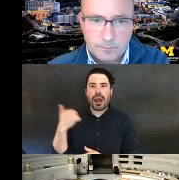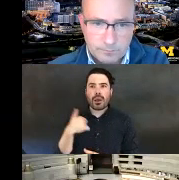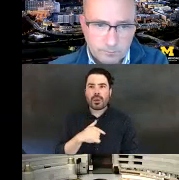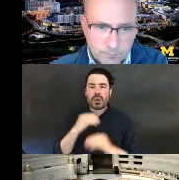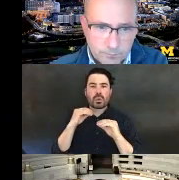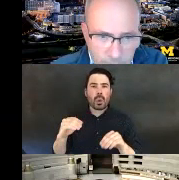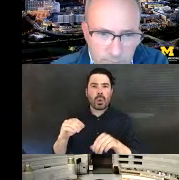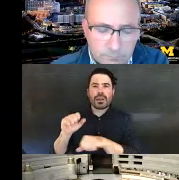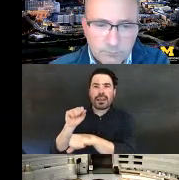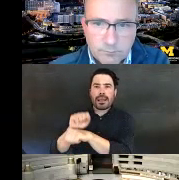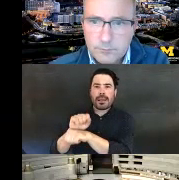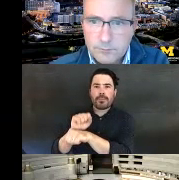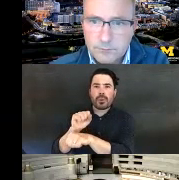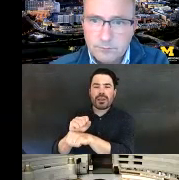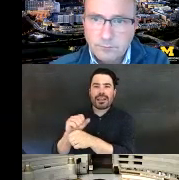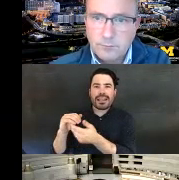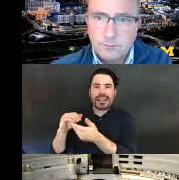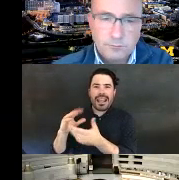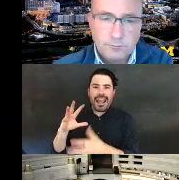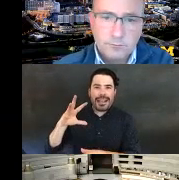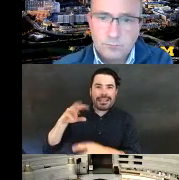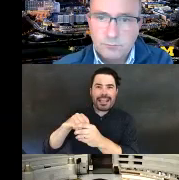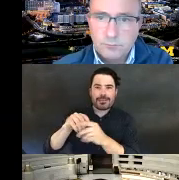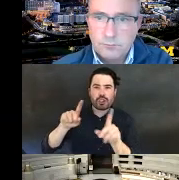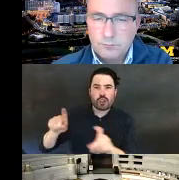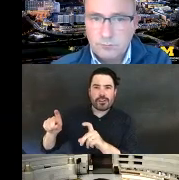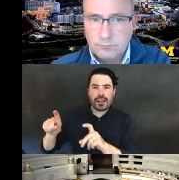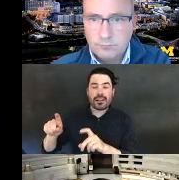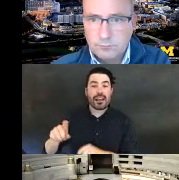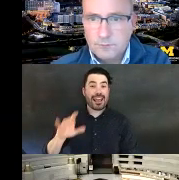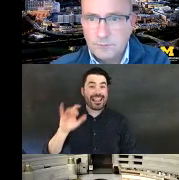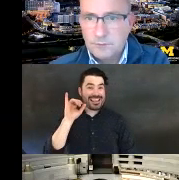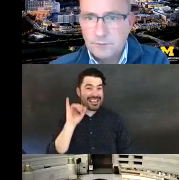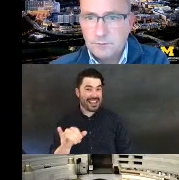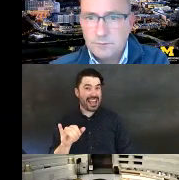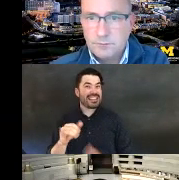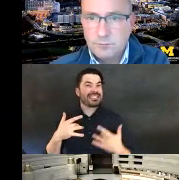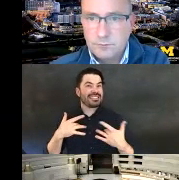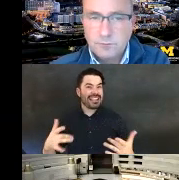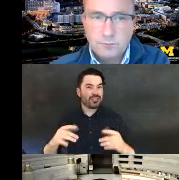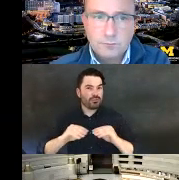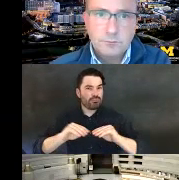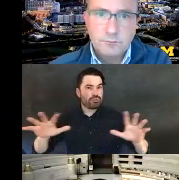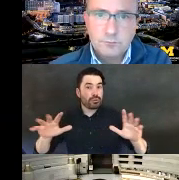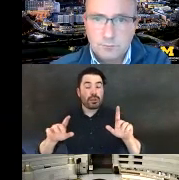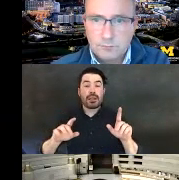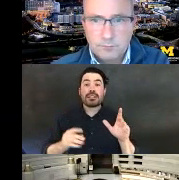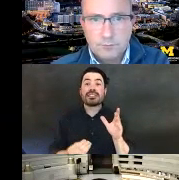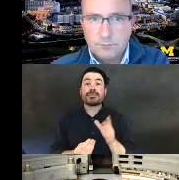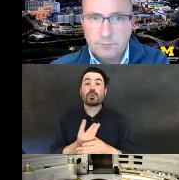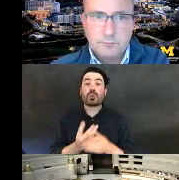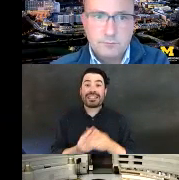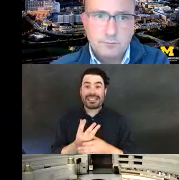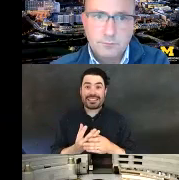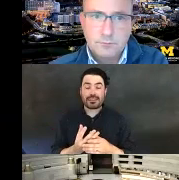year. Our employee engagement is usually set for the spring. During the spring in April, we were in the midst